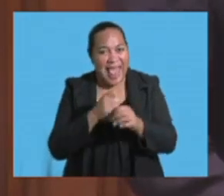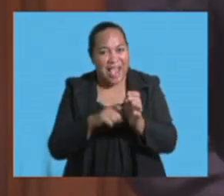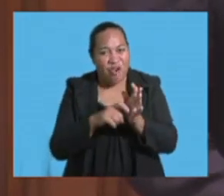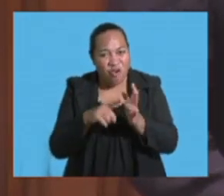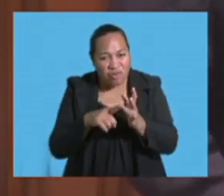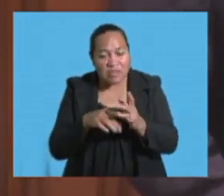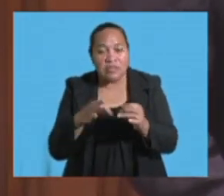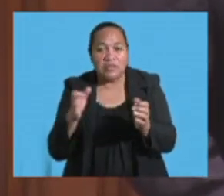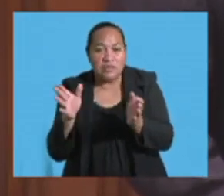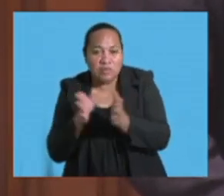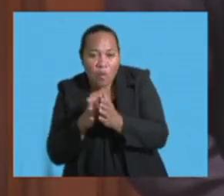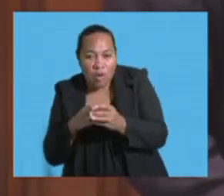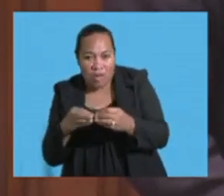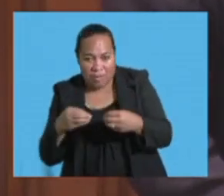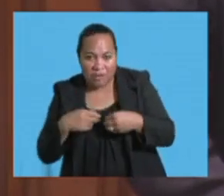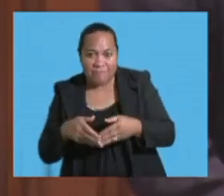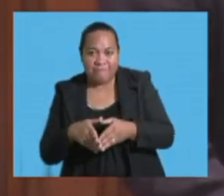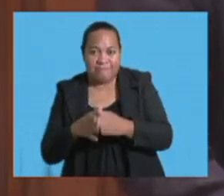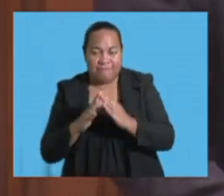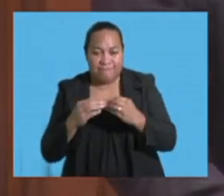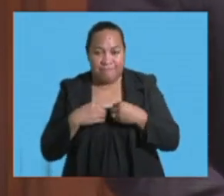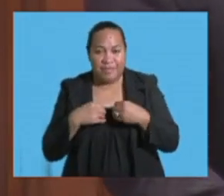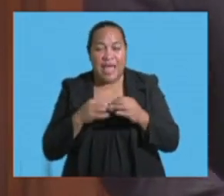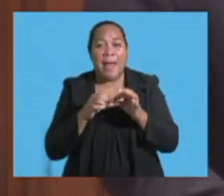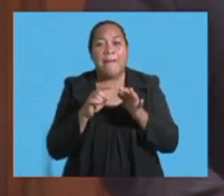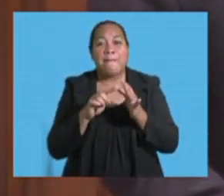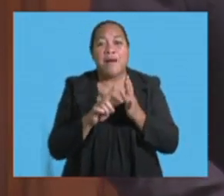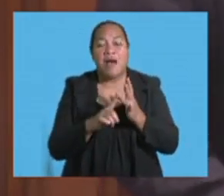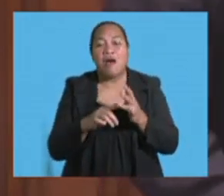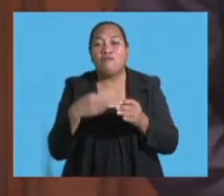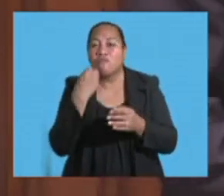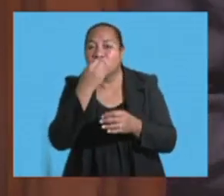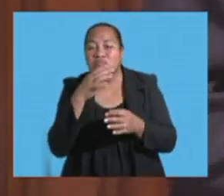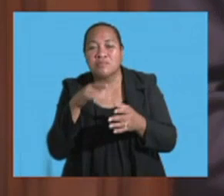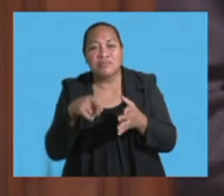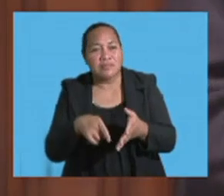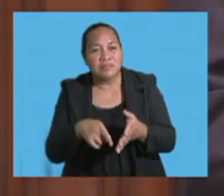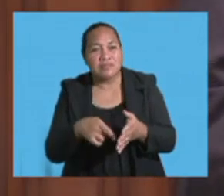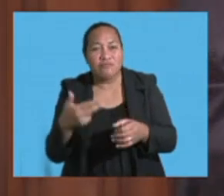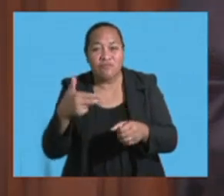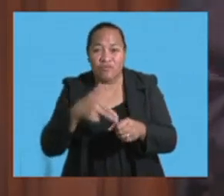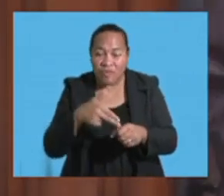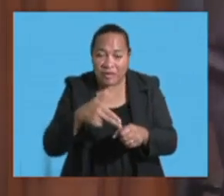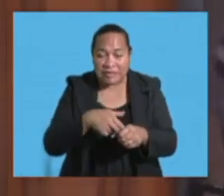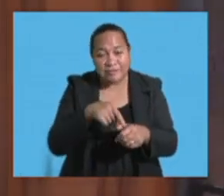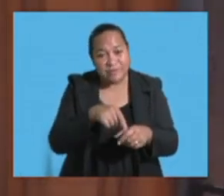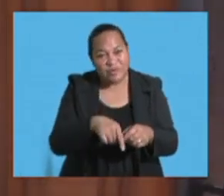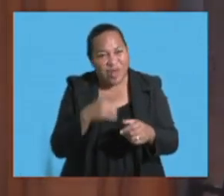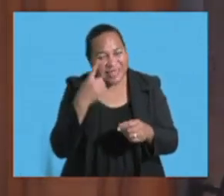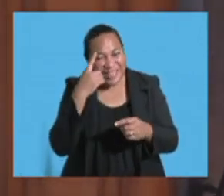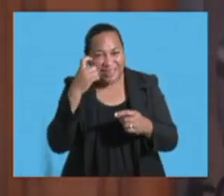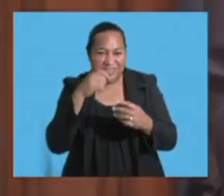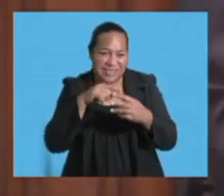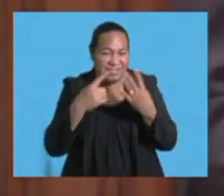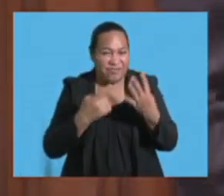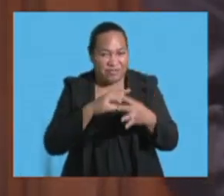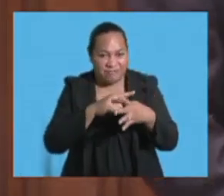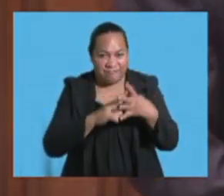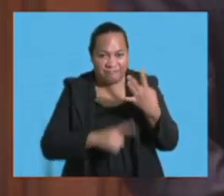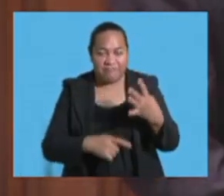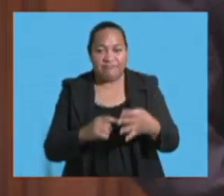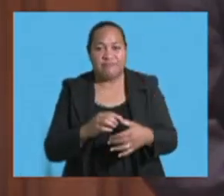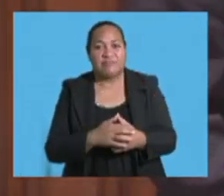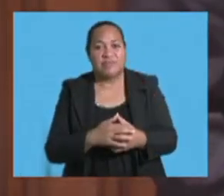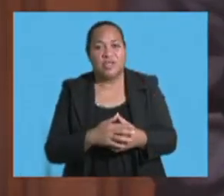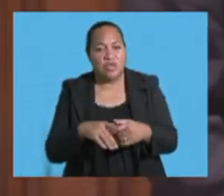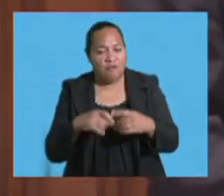small micro-enterprises, and biofuel production incentives. Apart from being tax-free, all items for